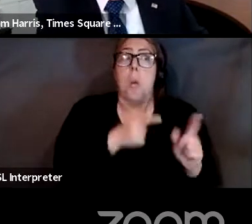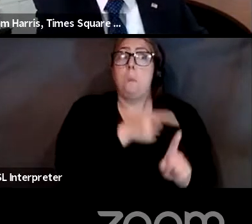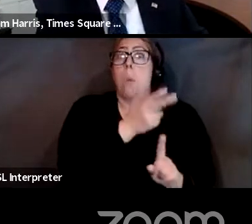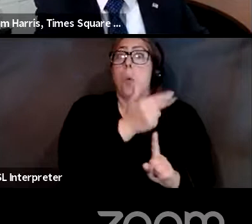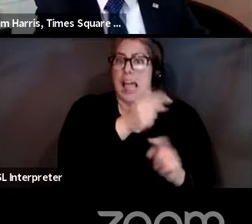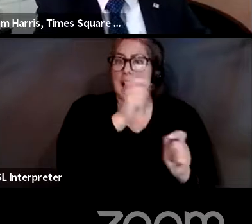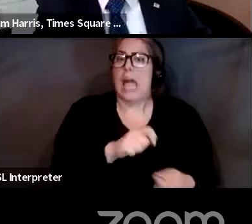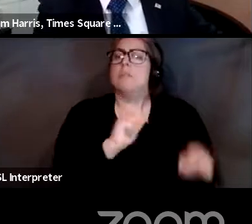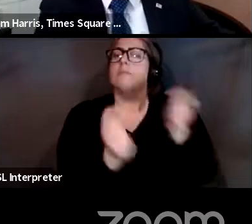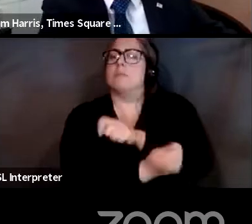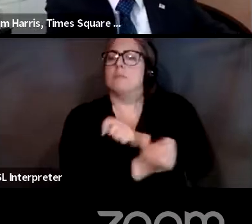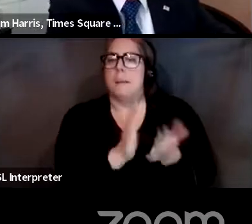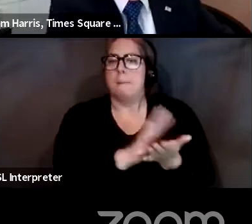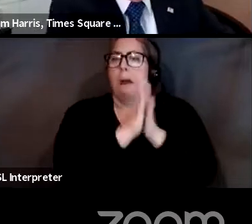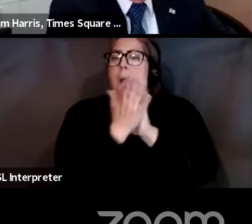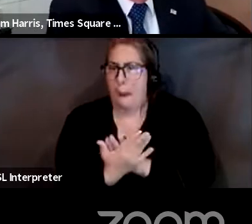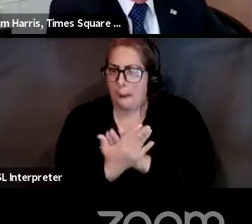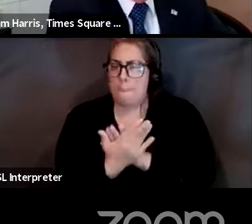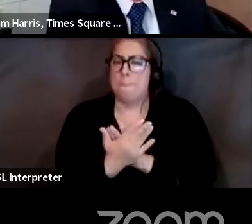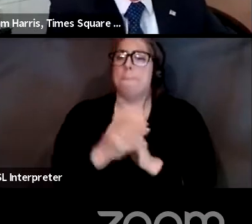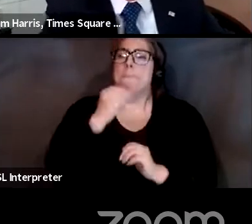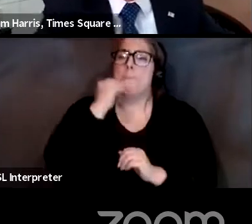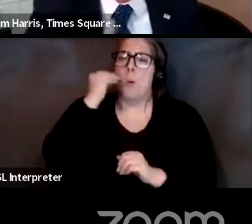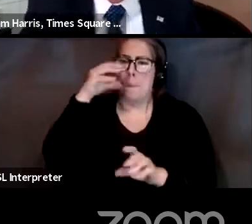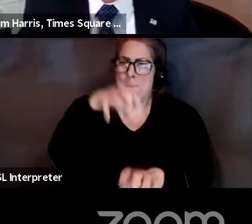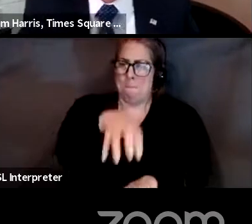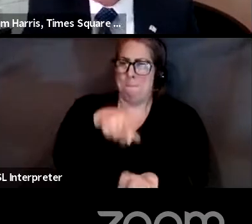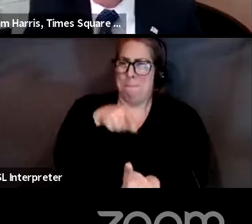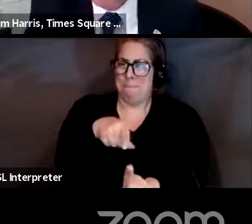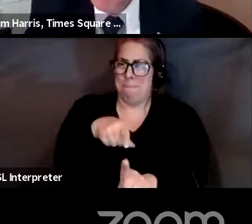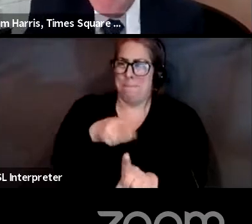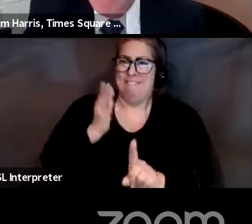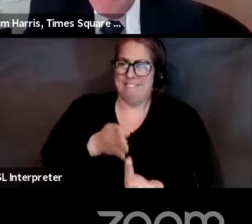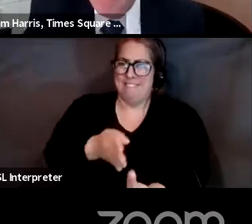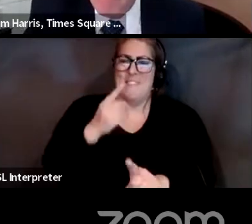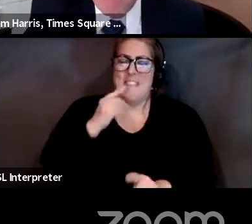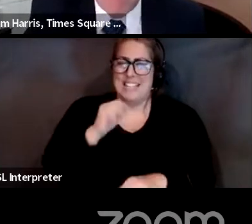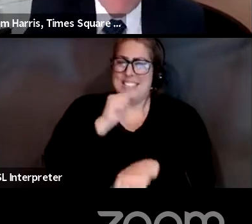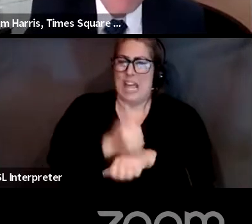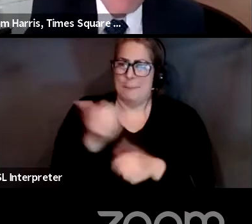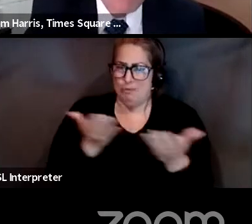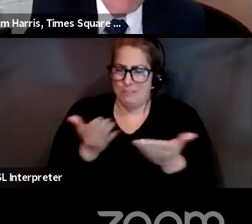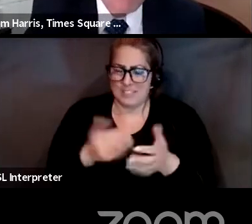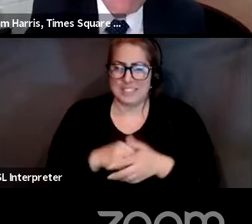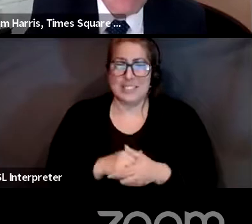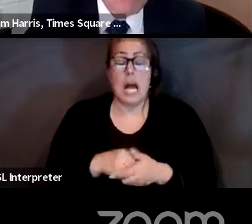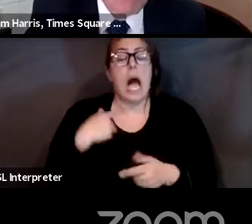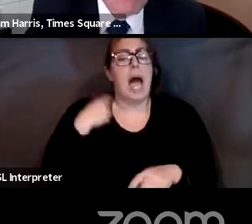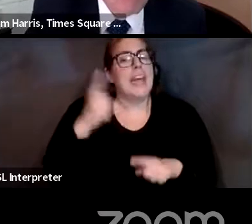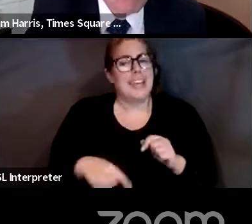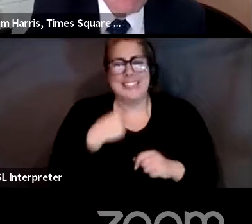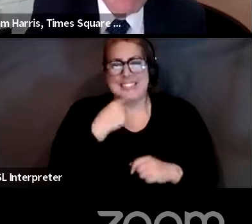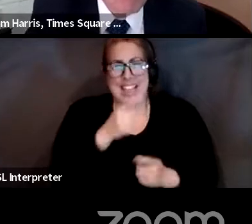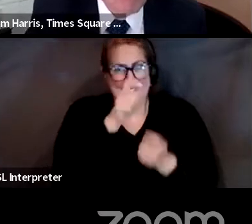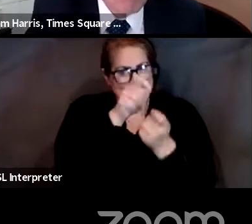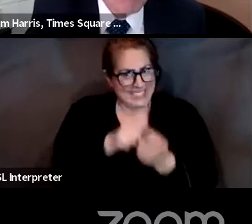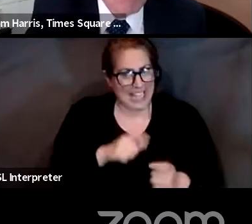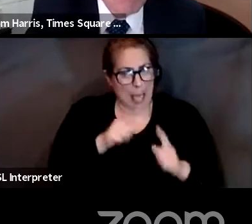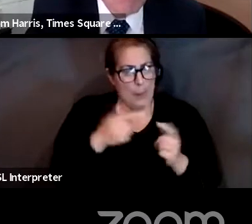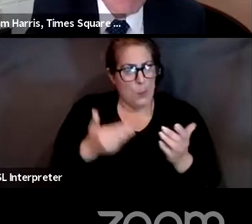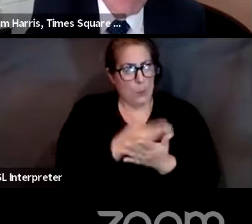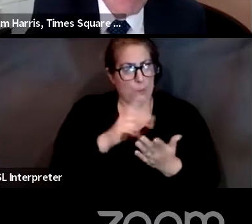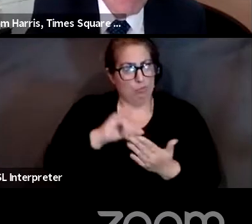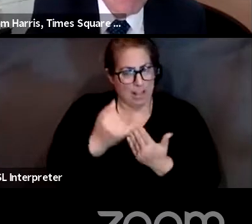to supportive housing is a great idea. So I cannot get into any specifics on any projects, but what I will tell you is that we have